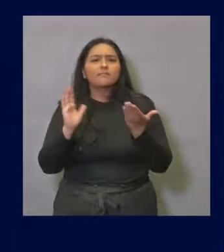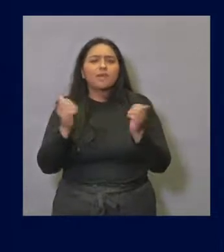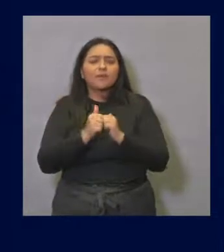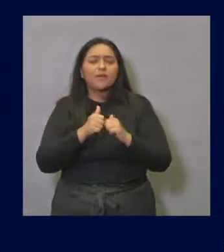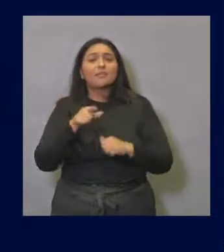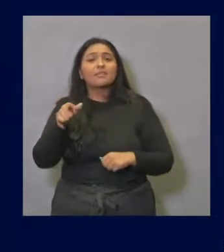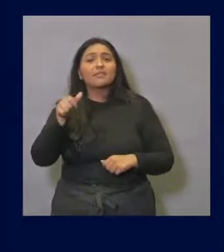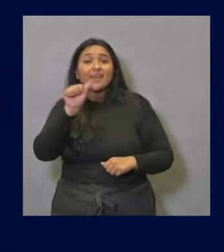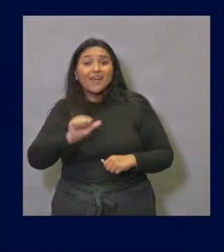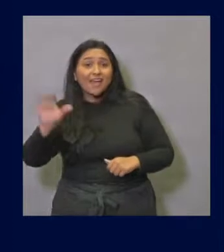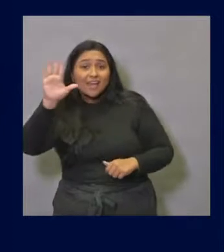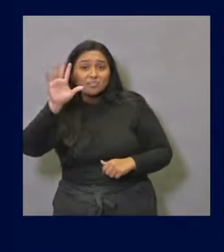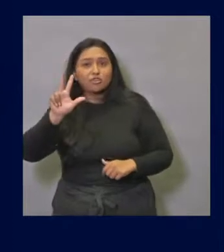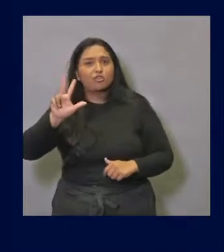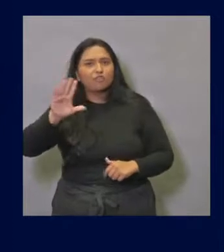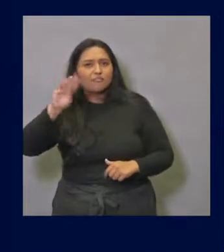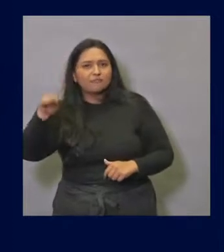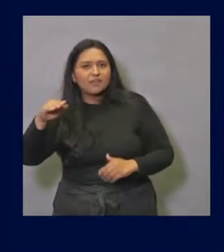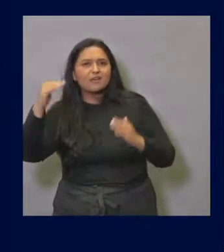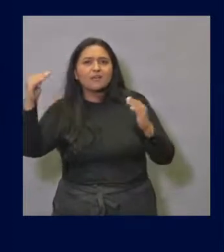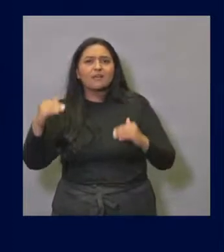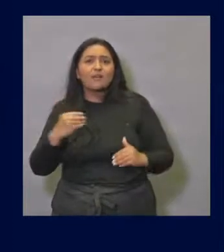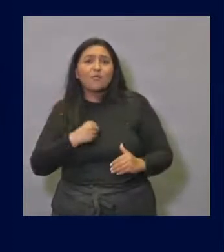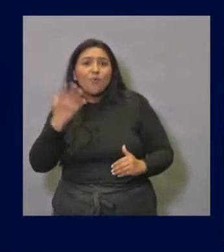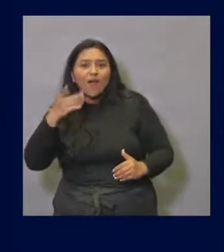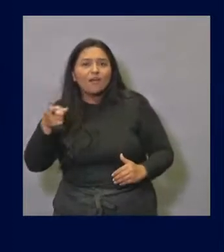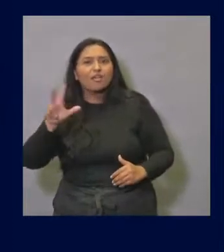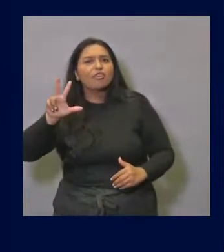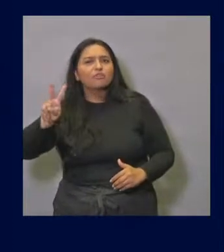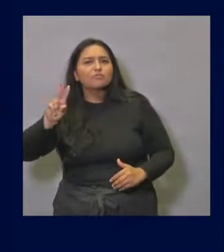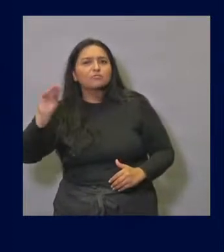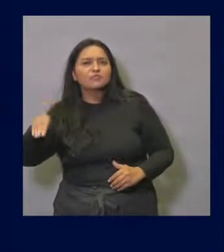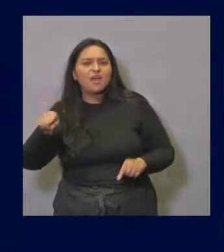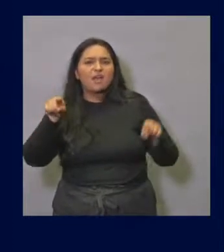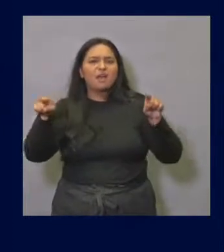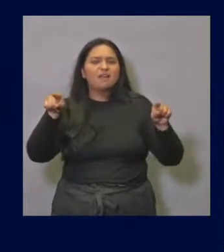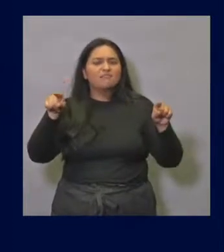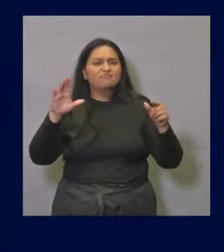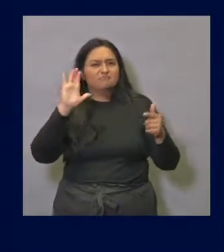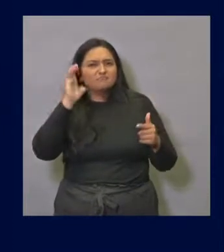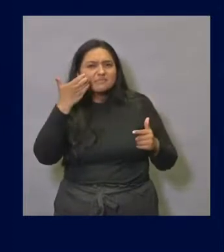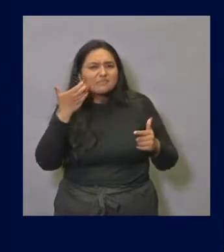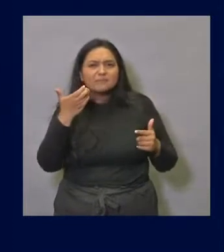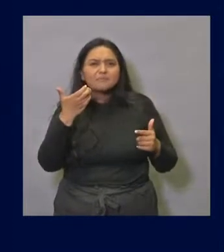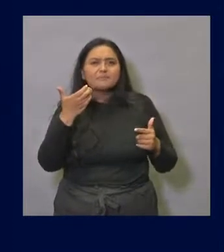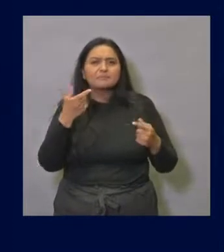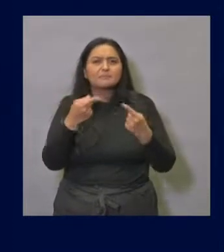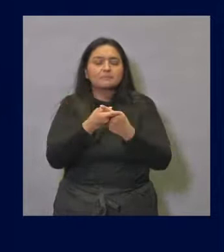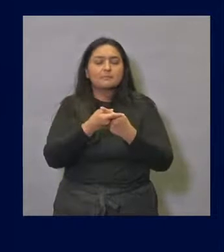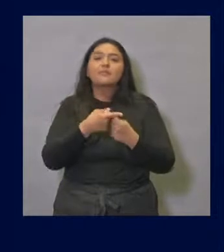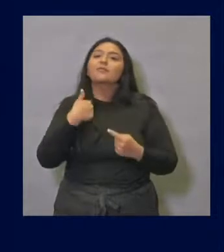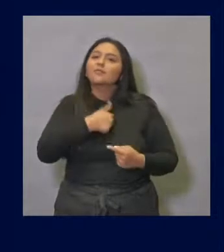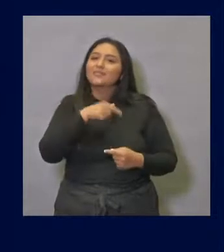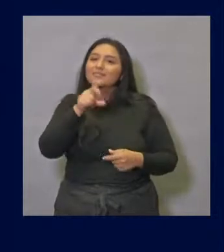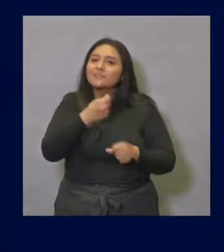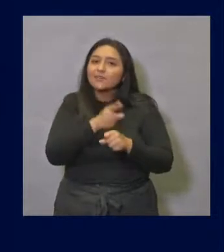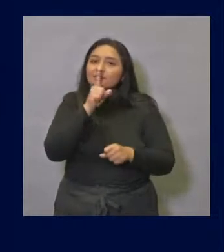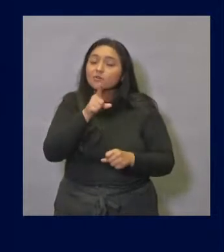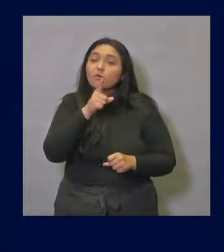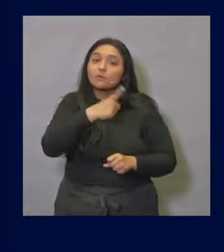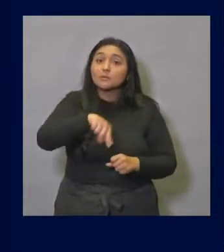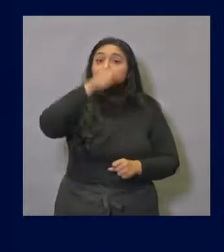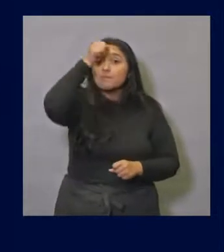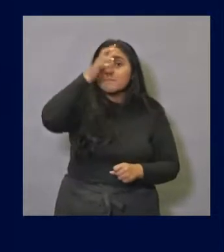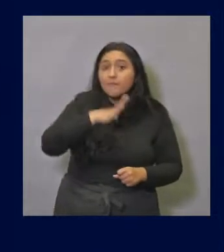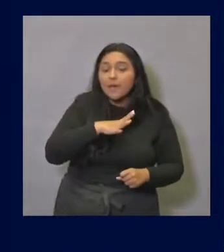and 32% of white males. We'll all need to work much harder to make sure that men who have the greatest